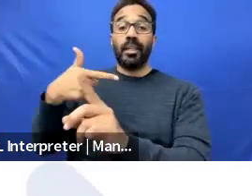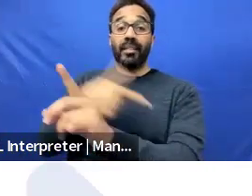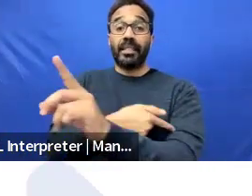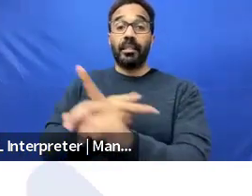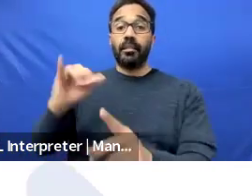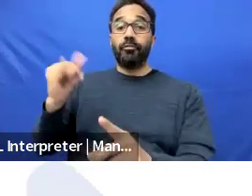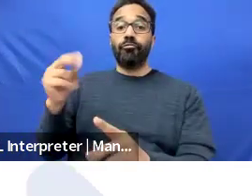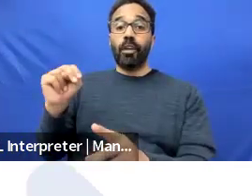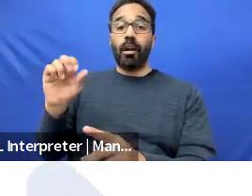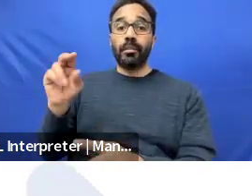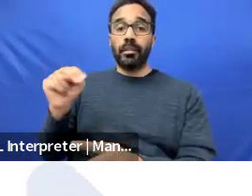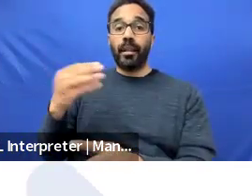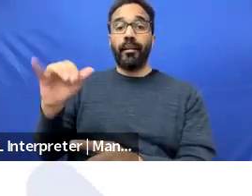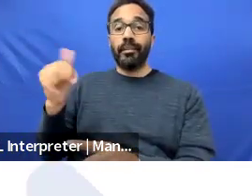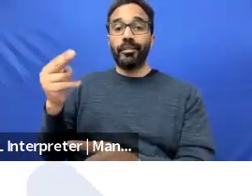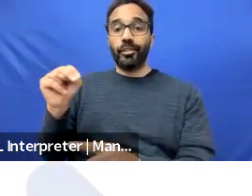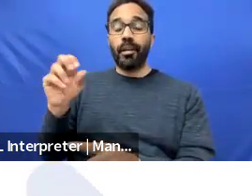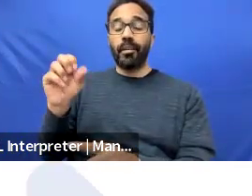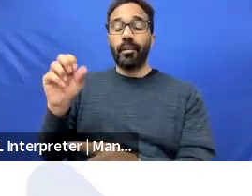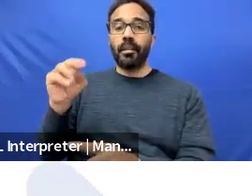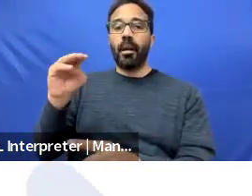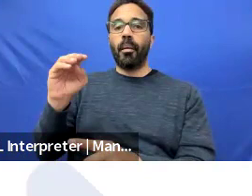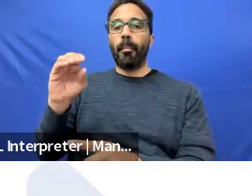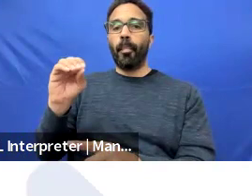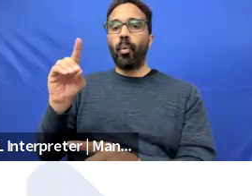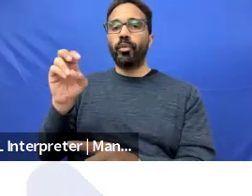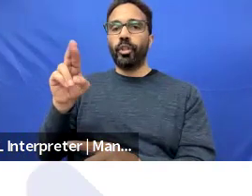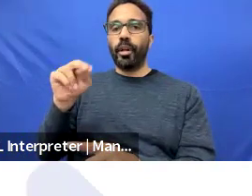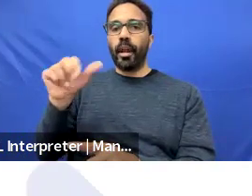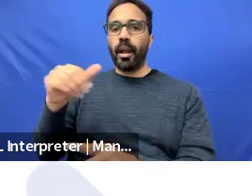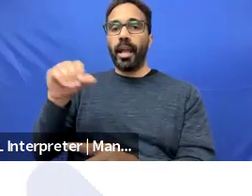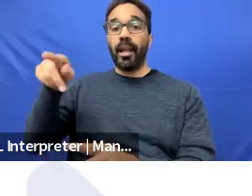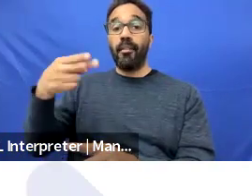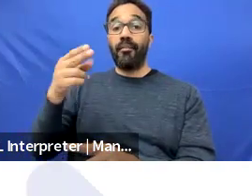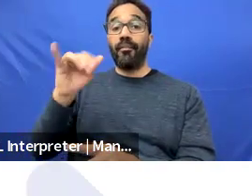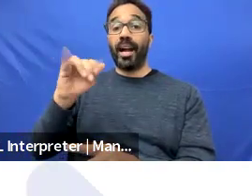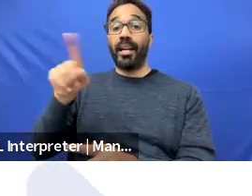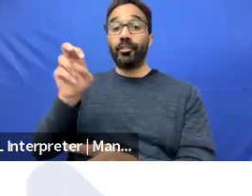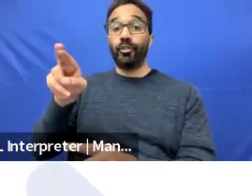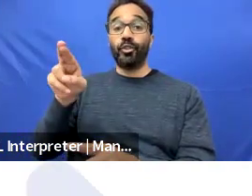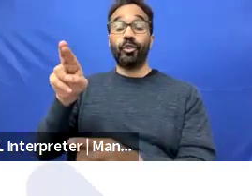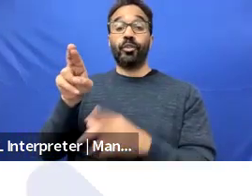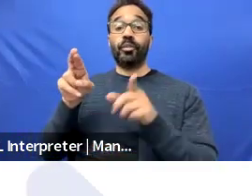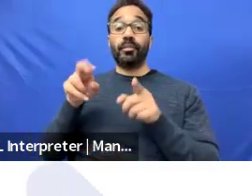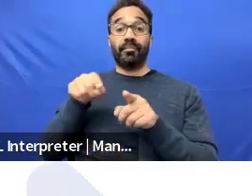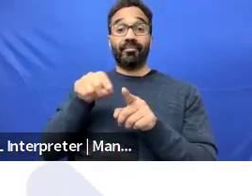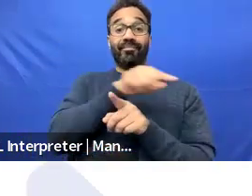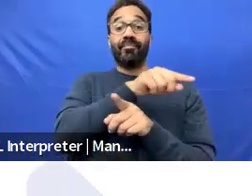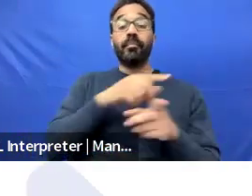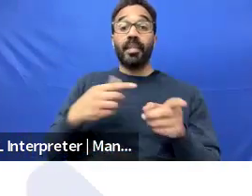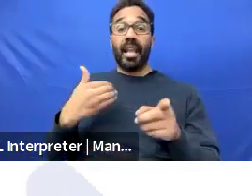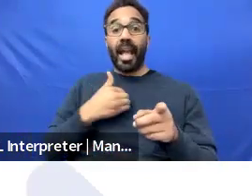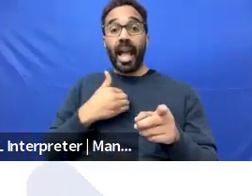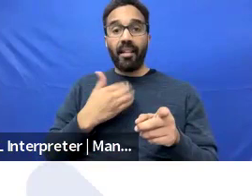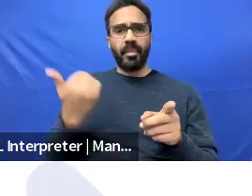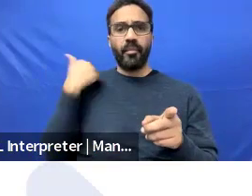Johnson, Moderna, or Pfizer. With Moderna and Pfizer, there was the first dose, the second dose, and then we